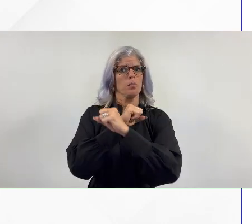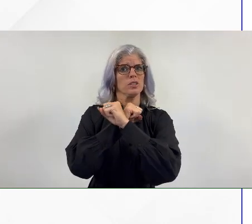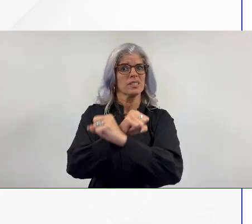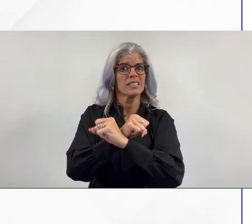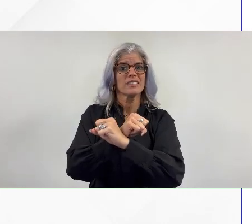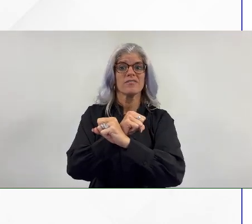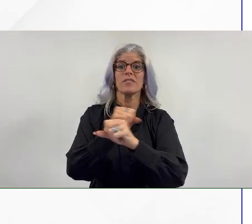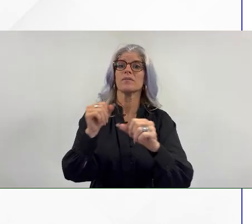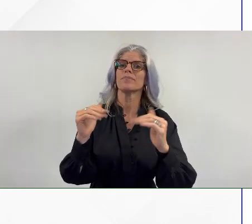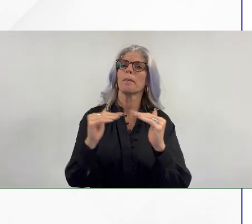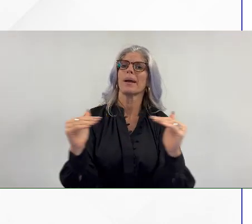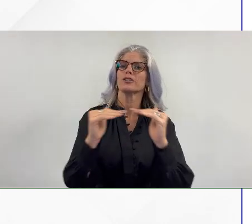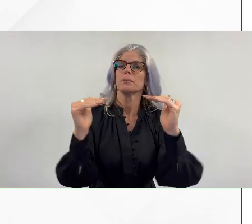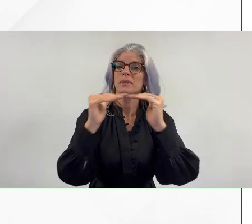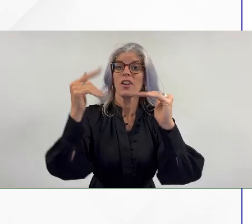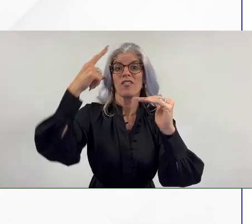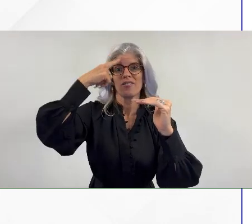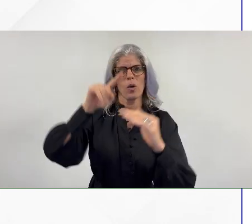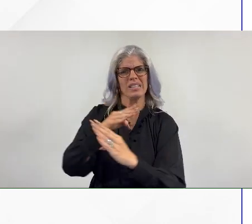facility.